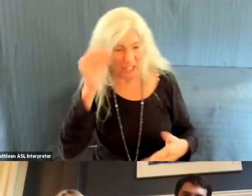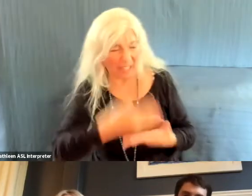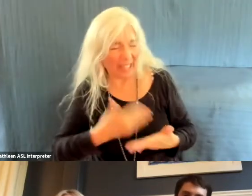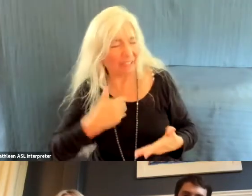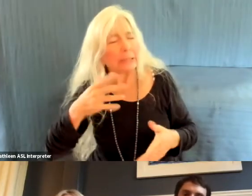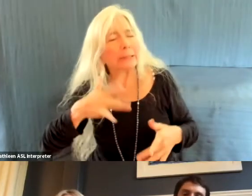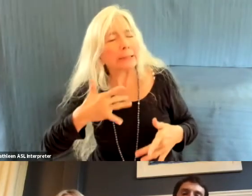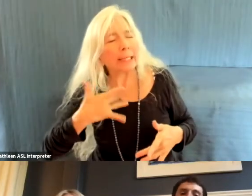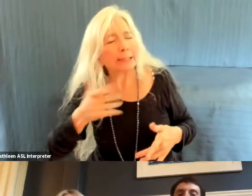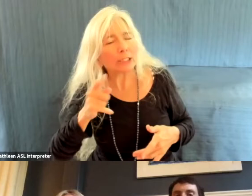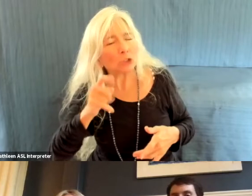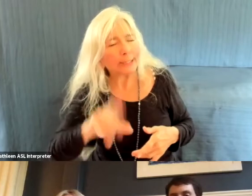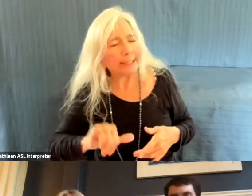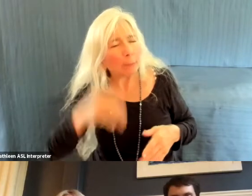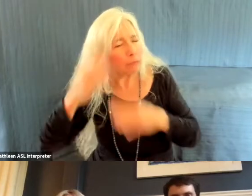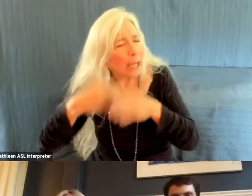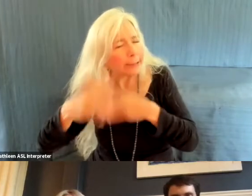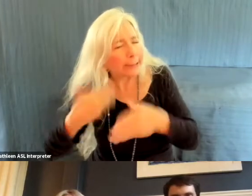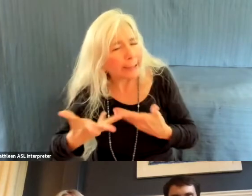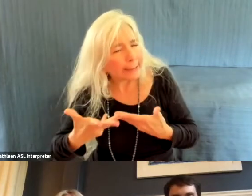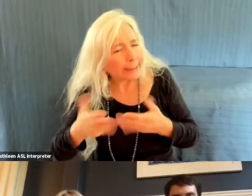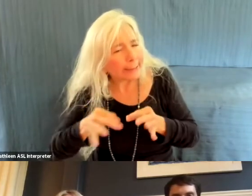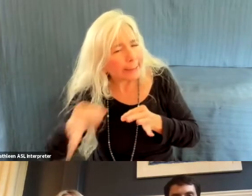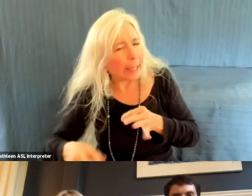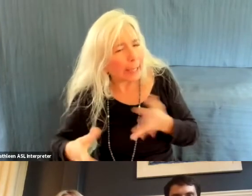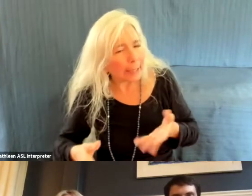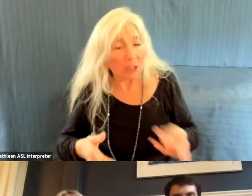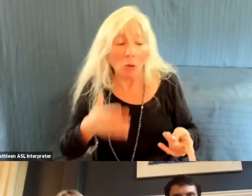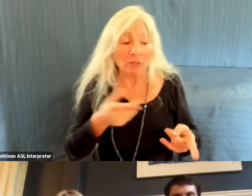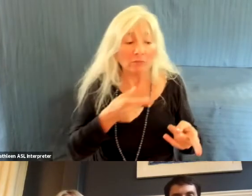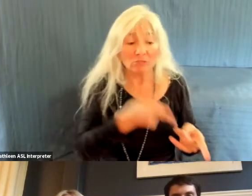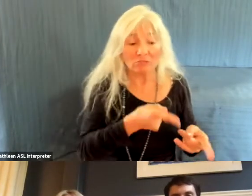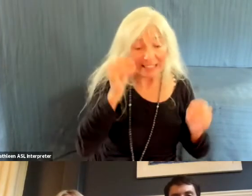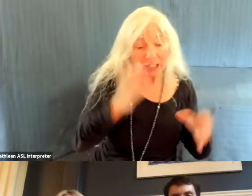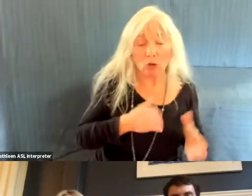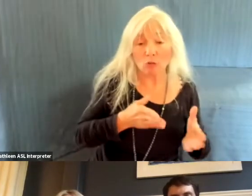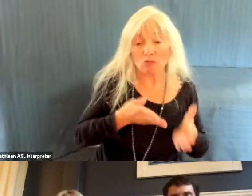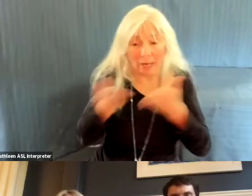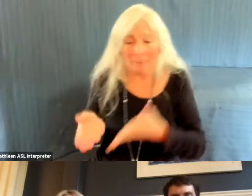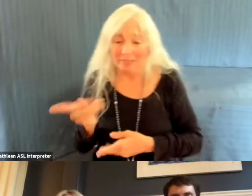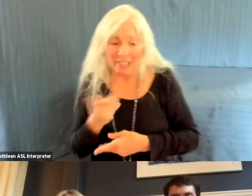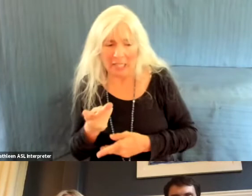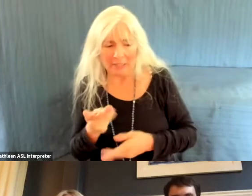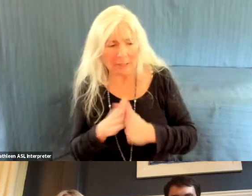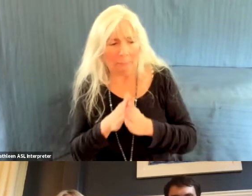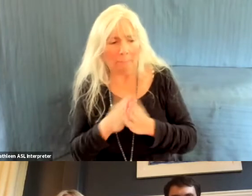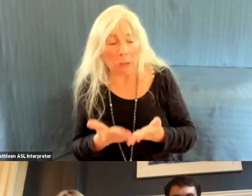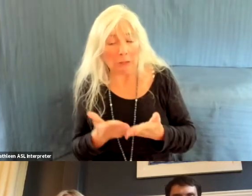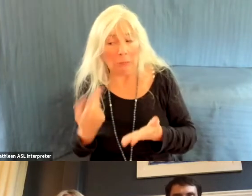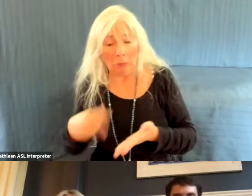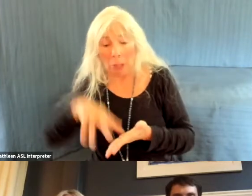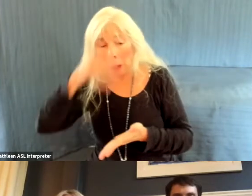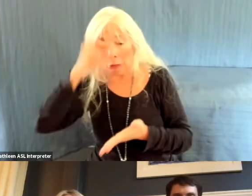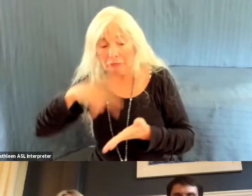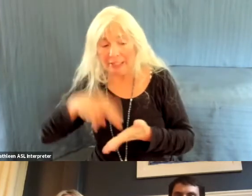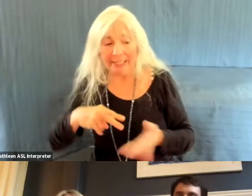processing. She kind of recommends some books we might want to read, which was kind of a very subtle way to give